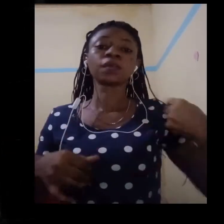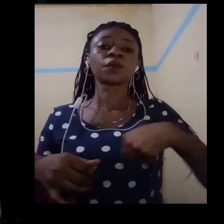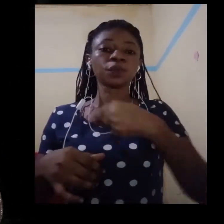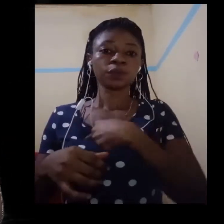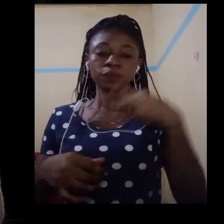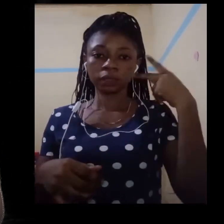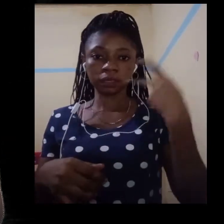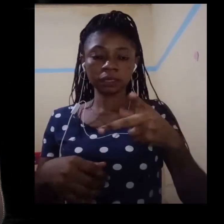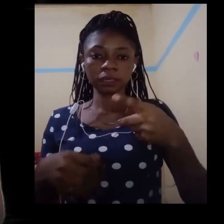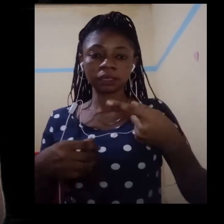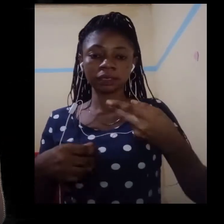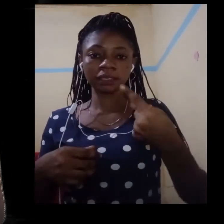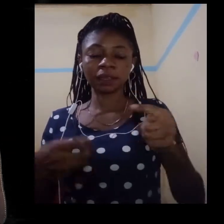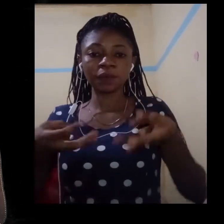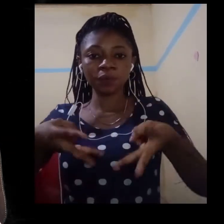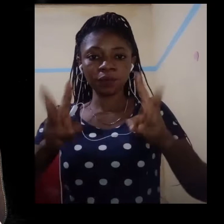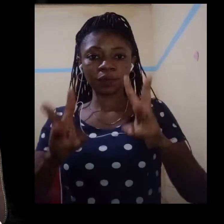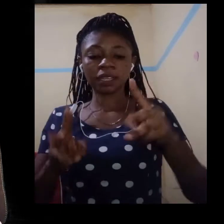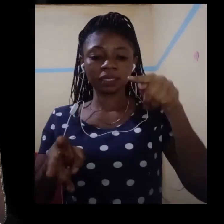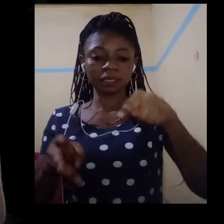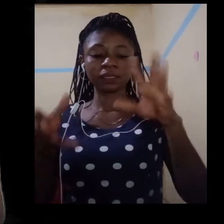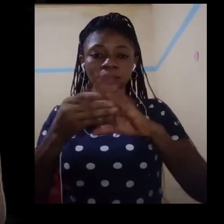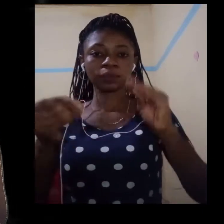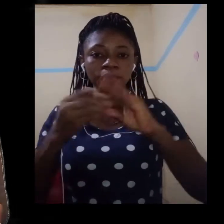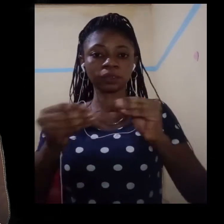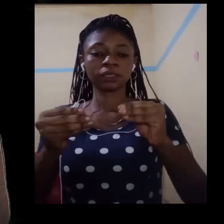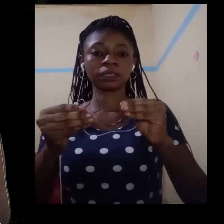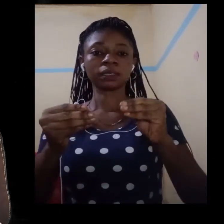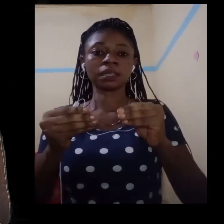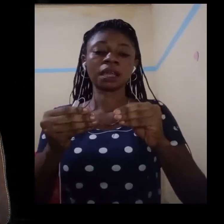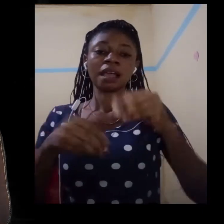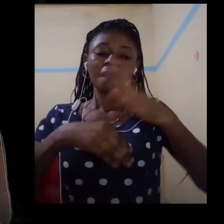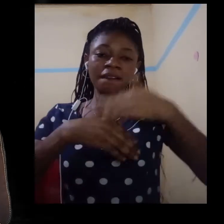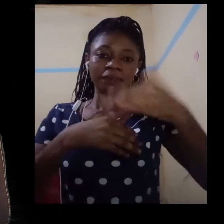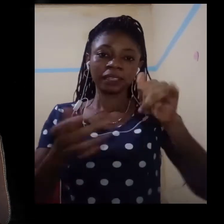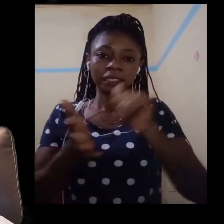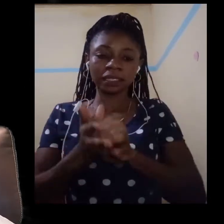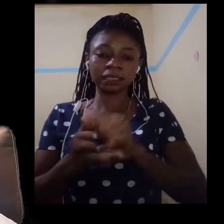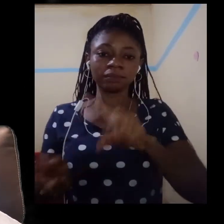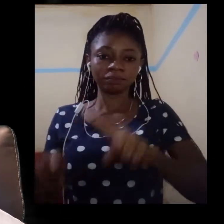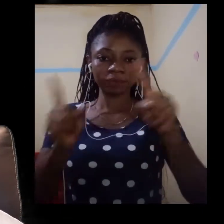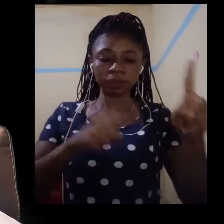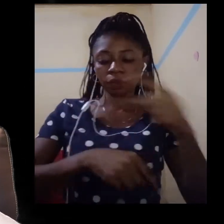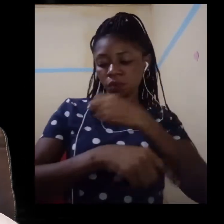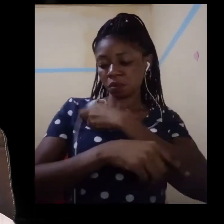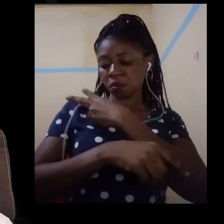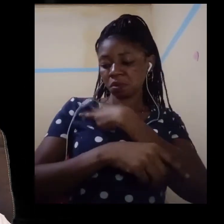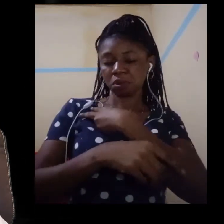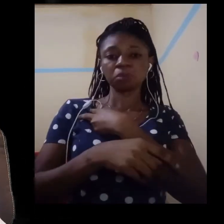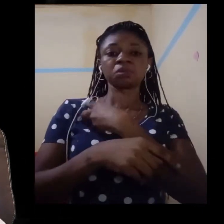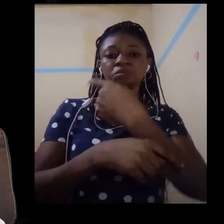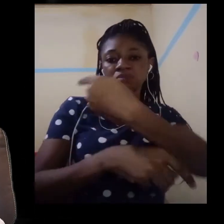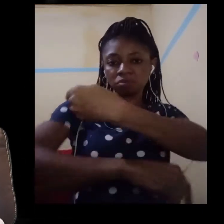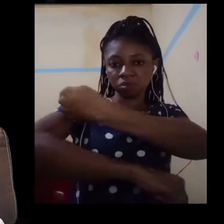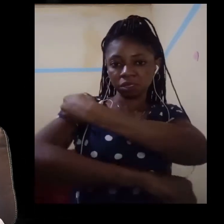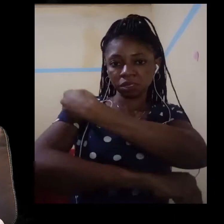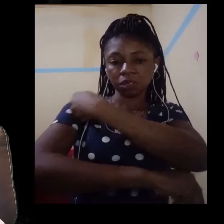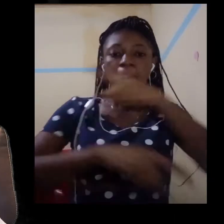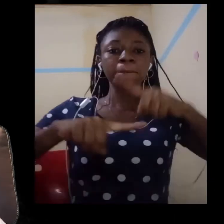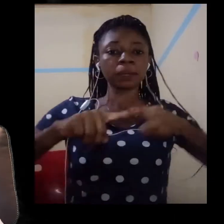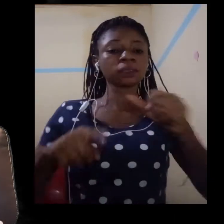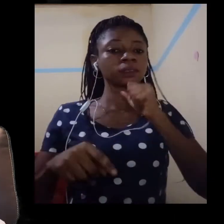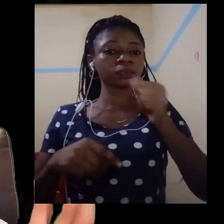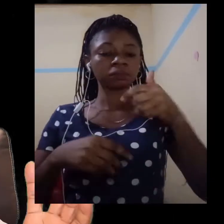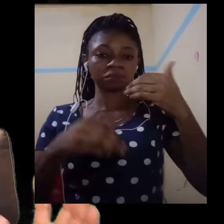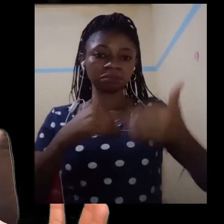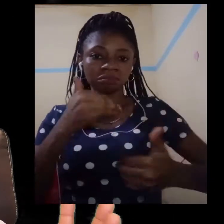what happened after that. She was taken to the hospital and was given injection. She didn't get better